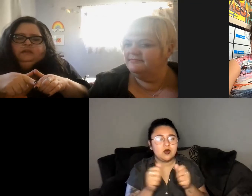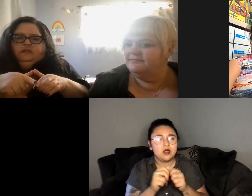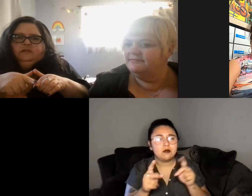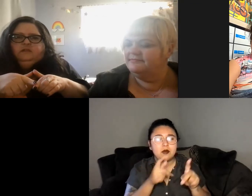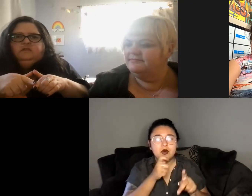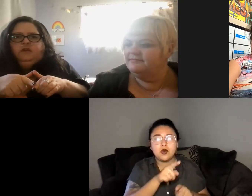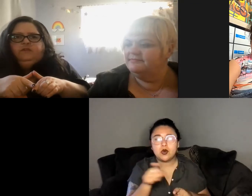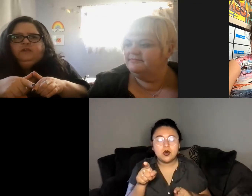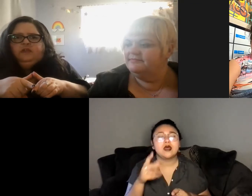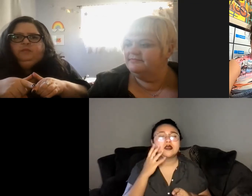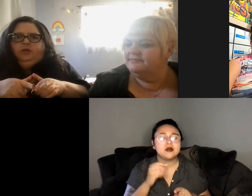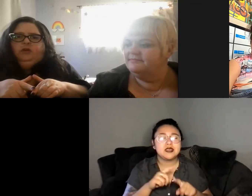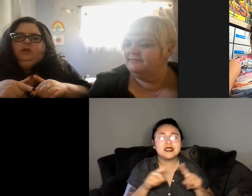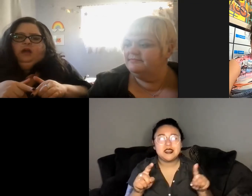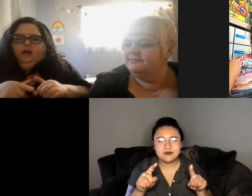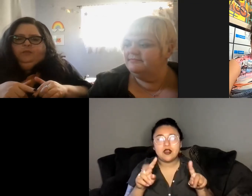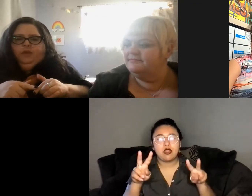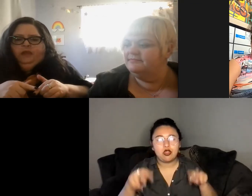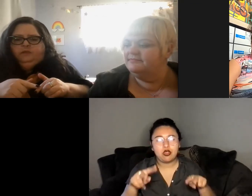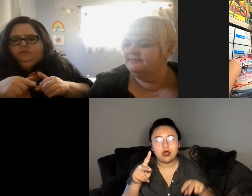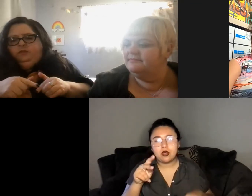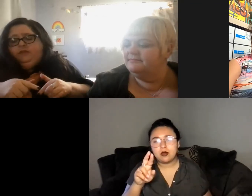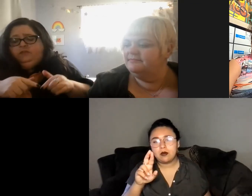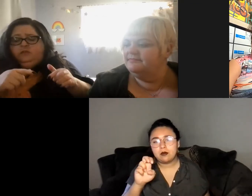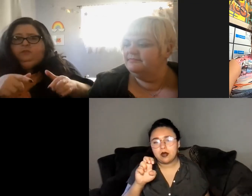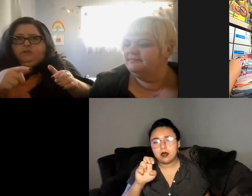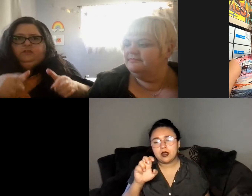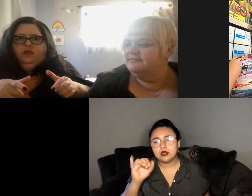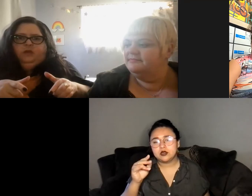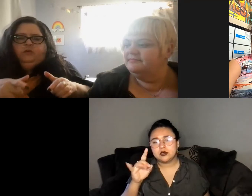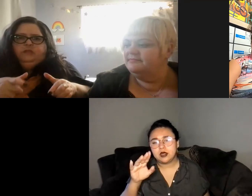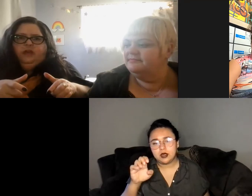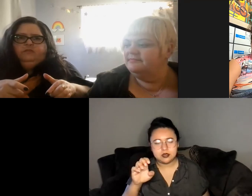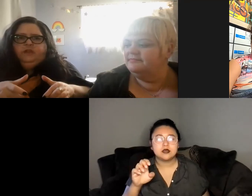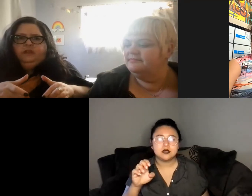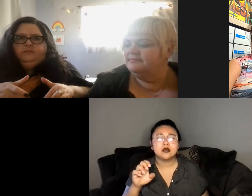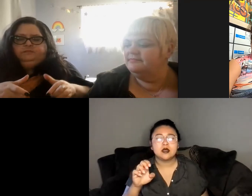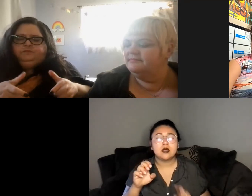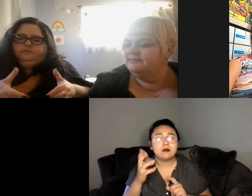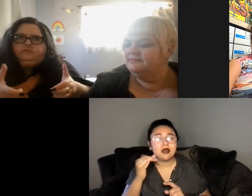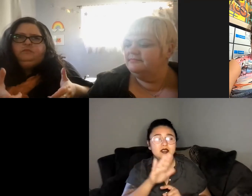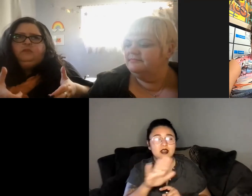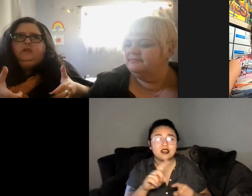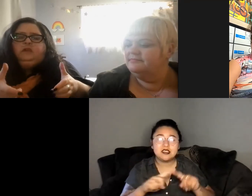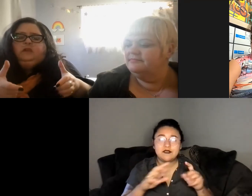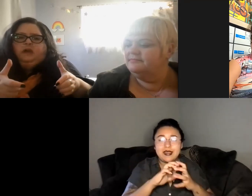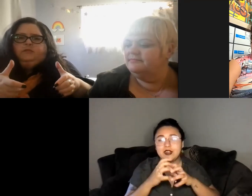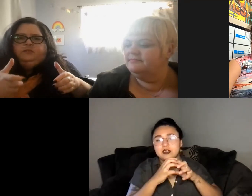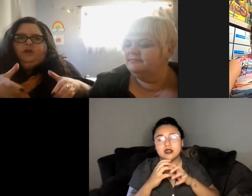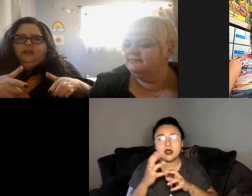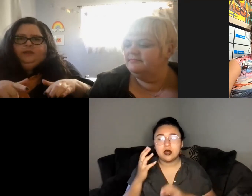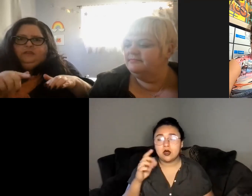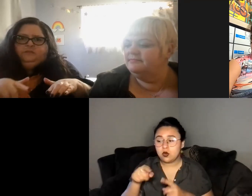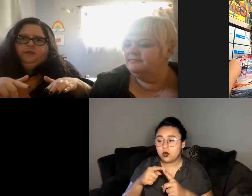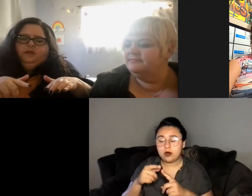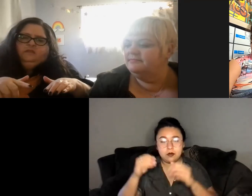and identities. So, for example, when Professor Kimberly Crenshaw coined that phrase, she was